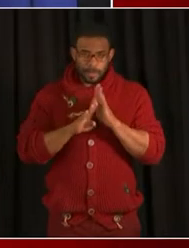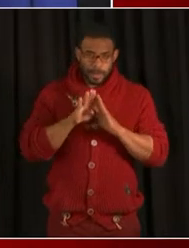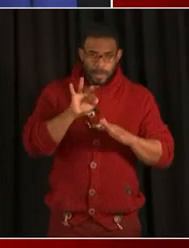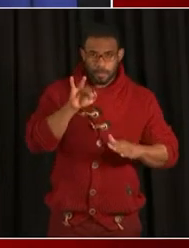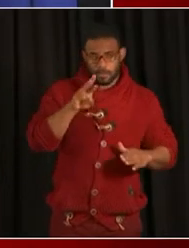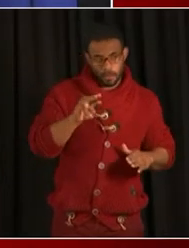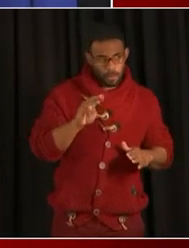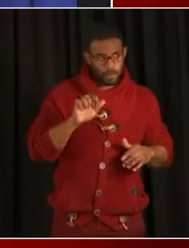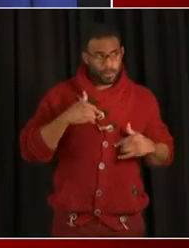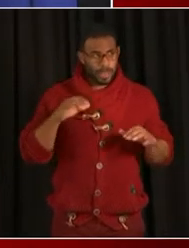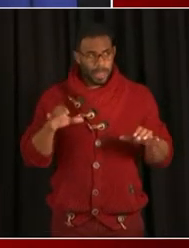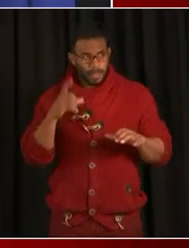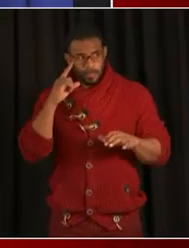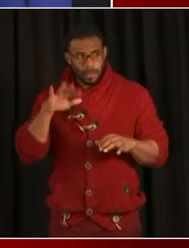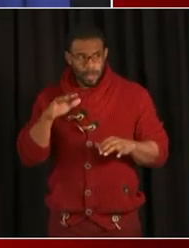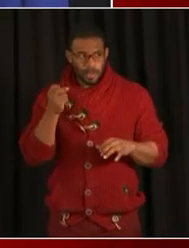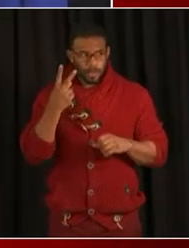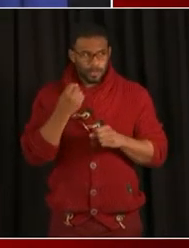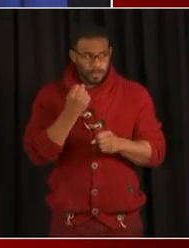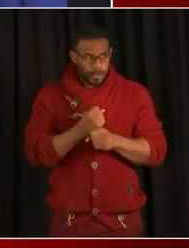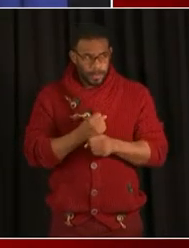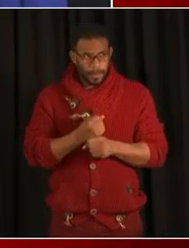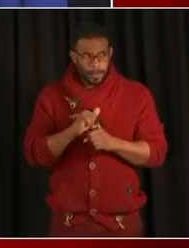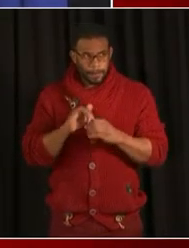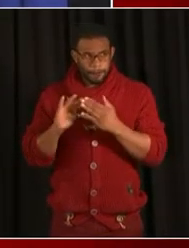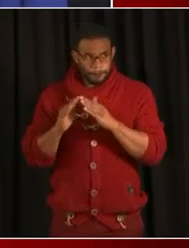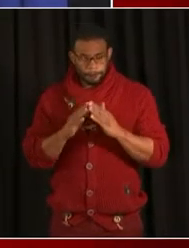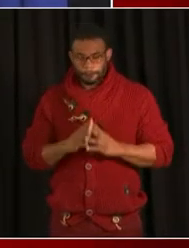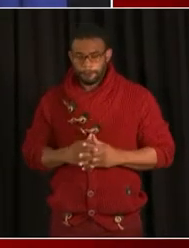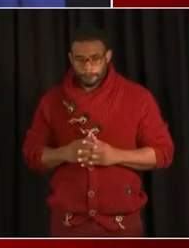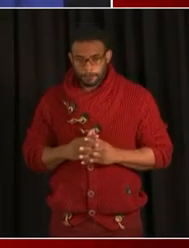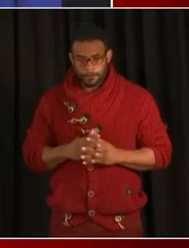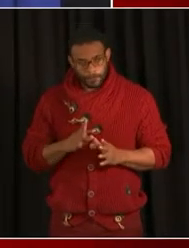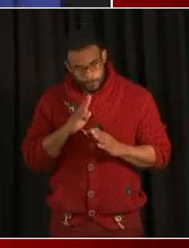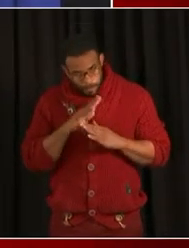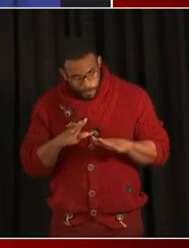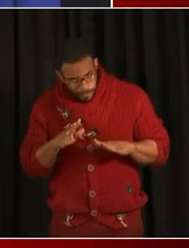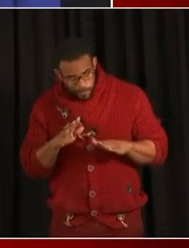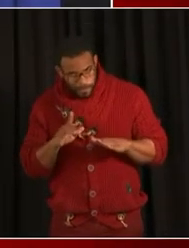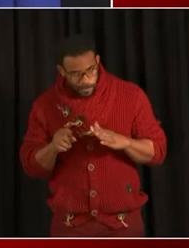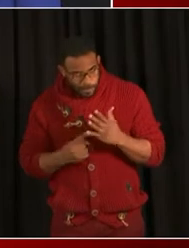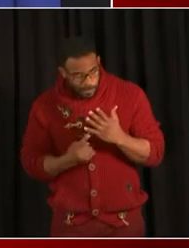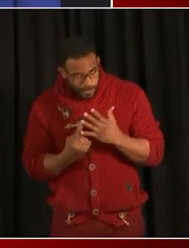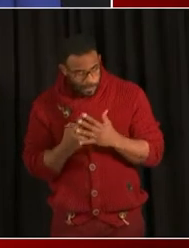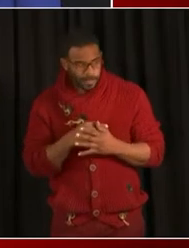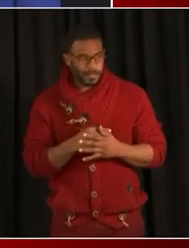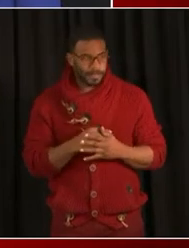development firm. We've been active for about 12 years in the city, quietly.